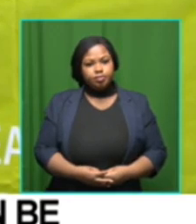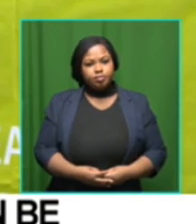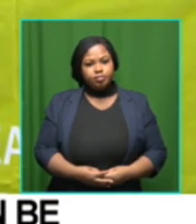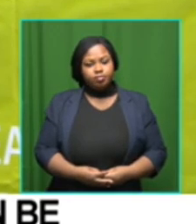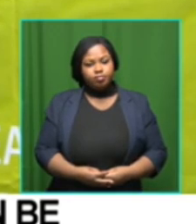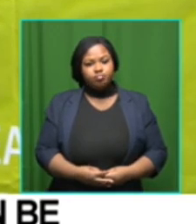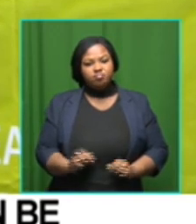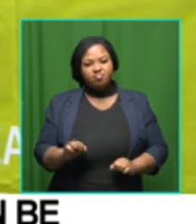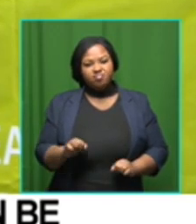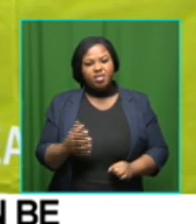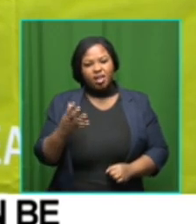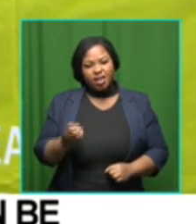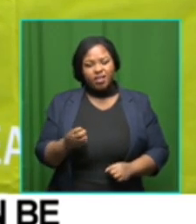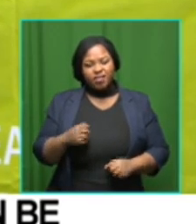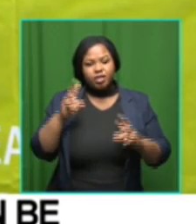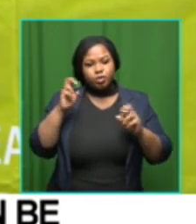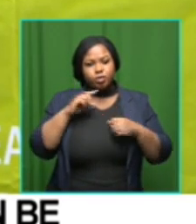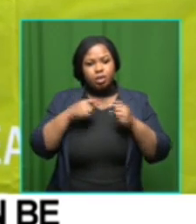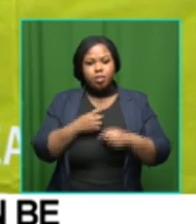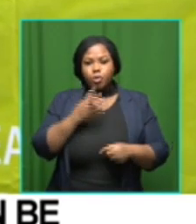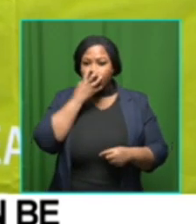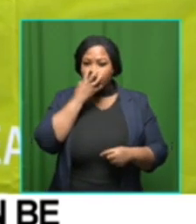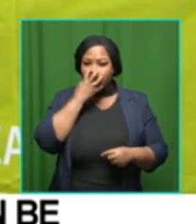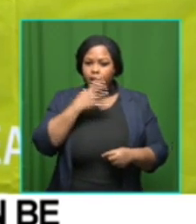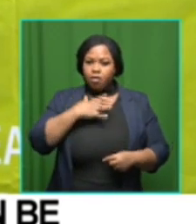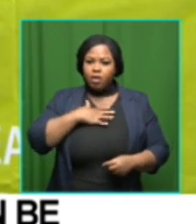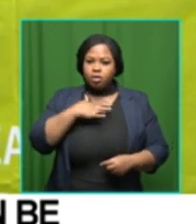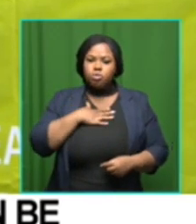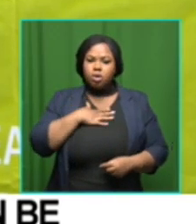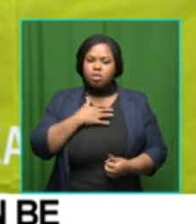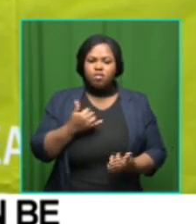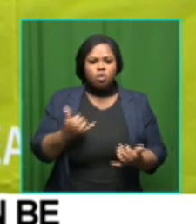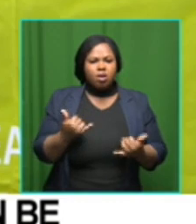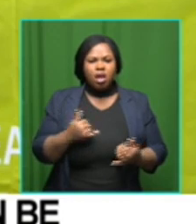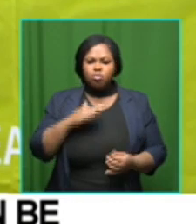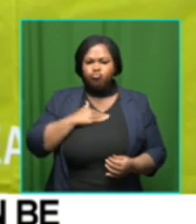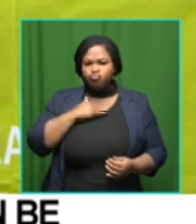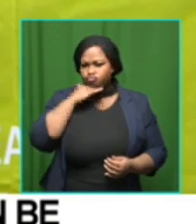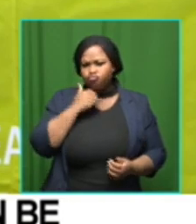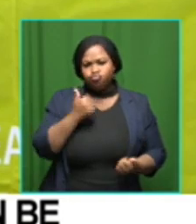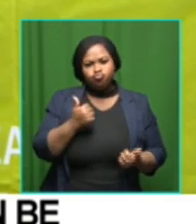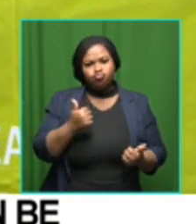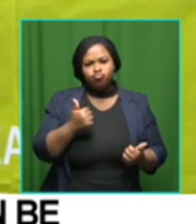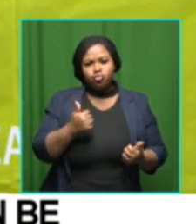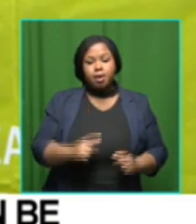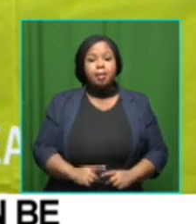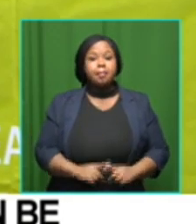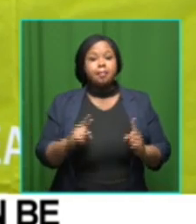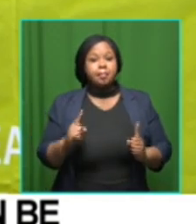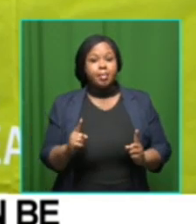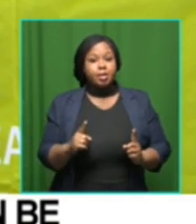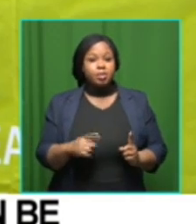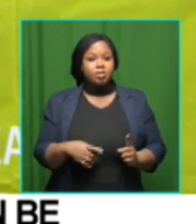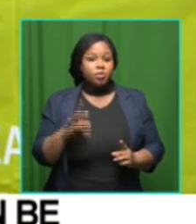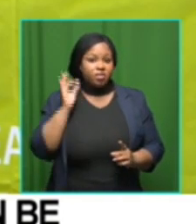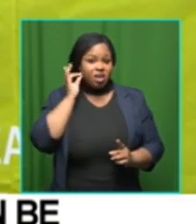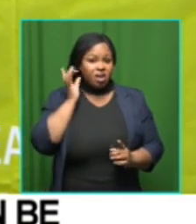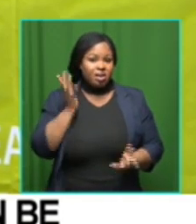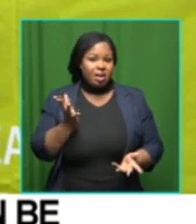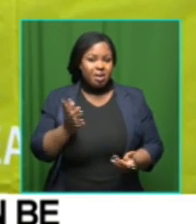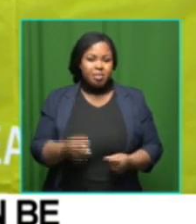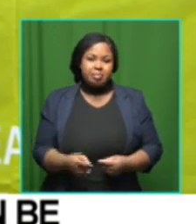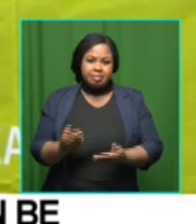There is an issue about ventilators. Right now, they are adequate. However, we've actually heard that there were